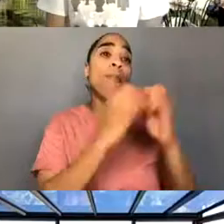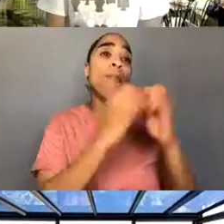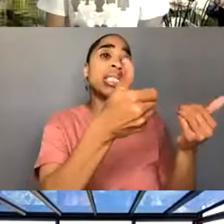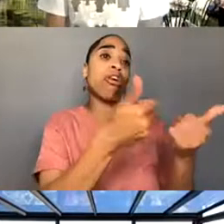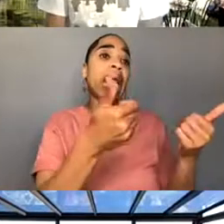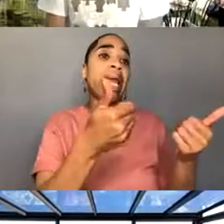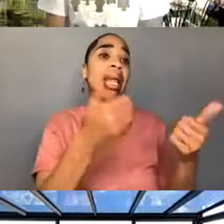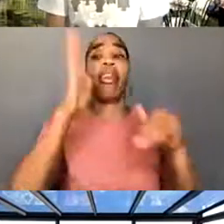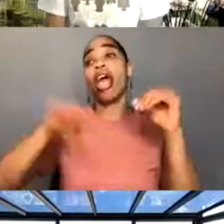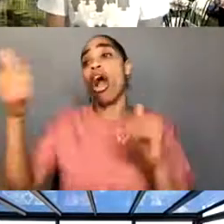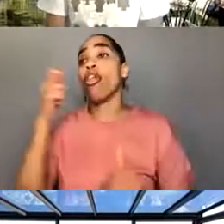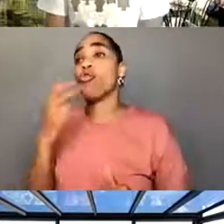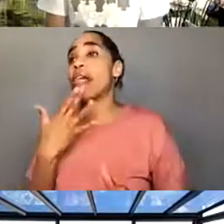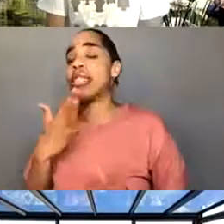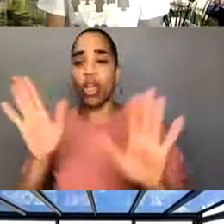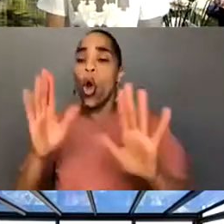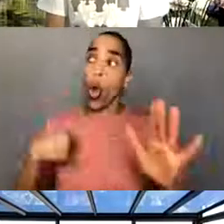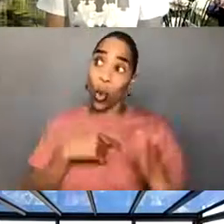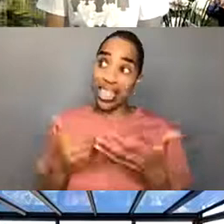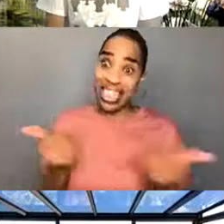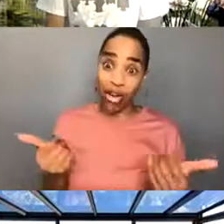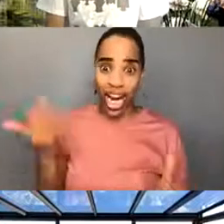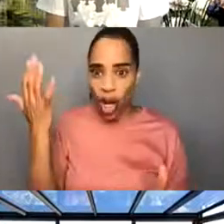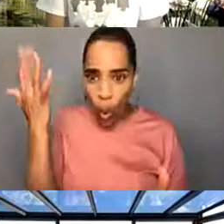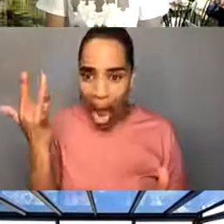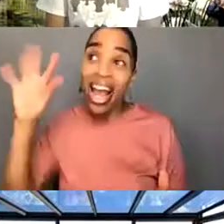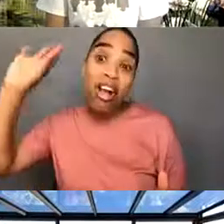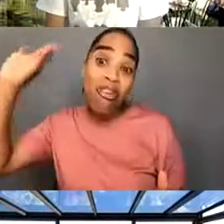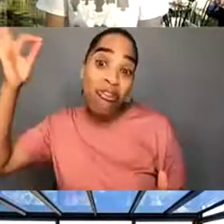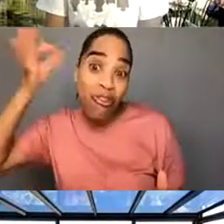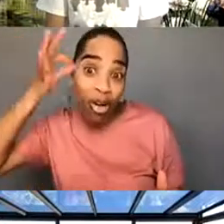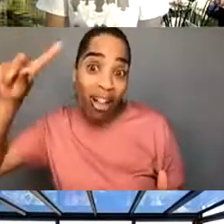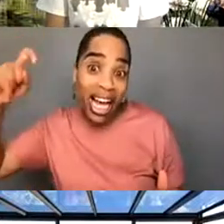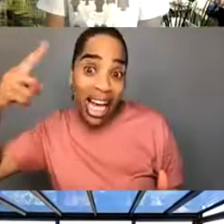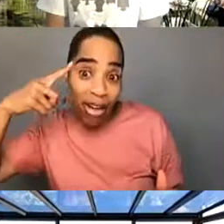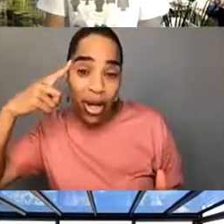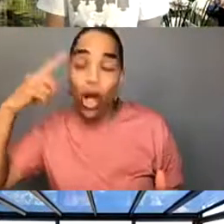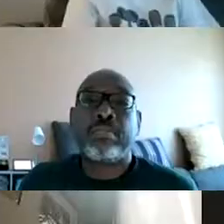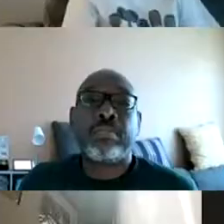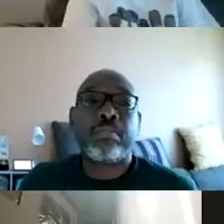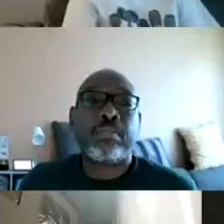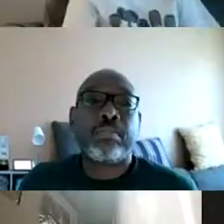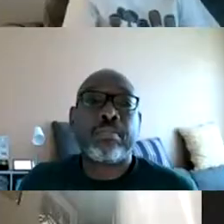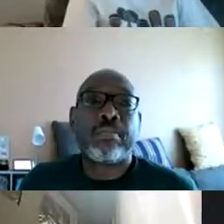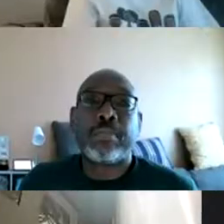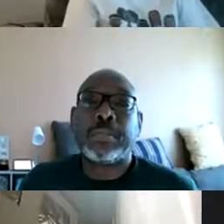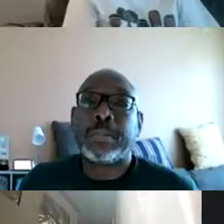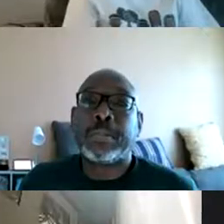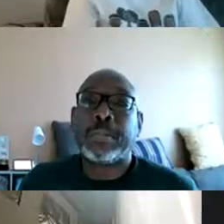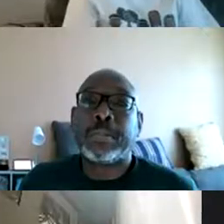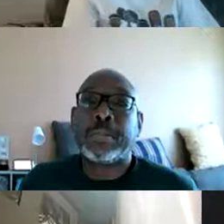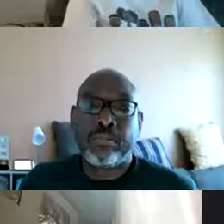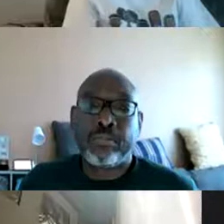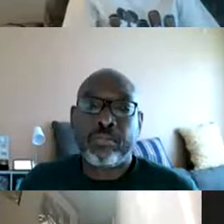in the country, but saying we're segregated because the federal government won't enforce the Fair Housing Act, because school boards gerrymander